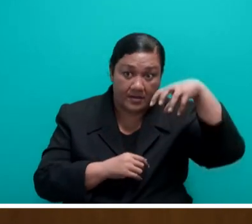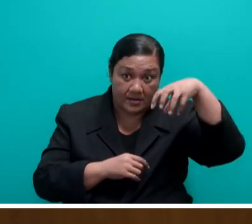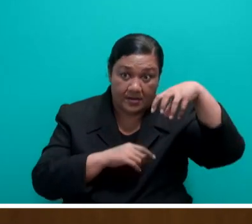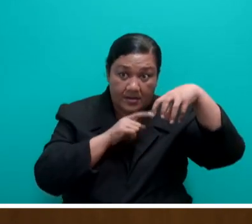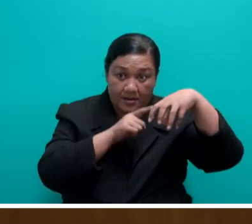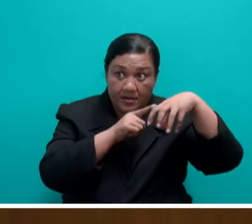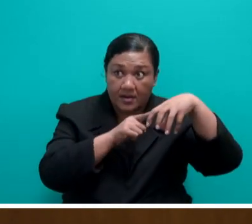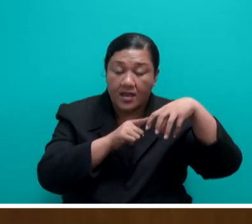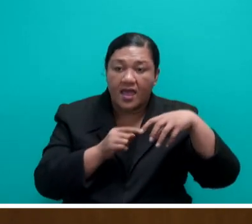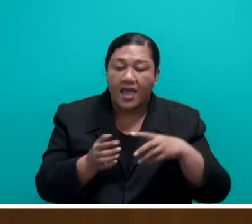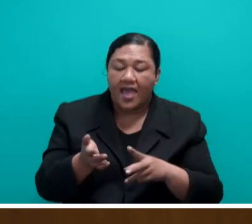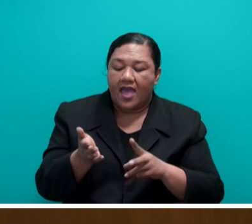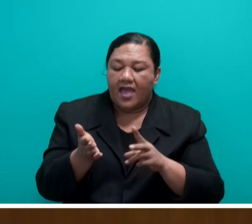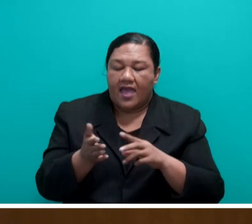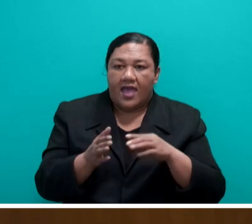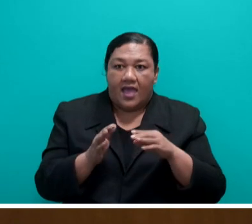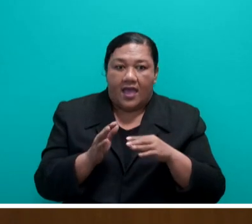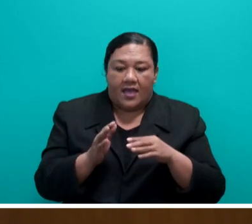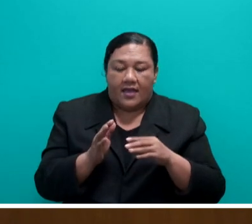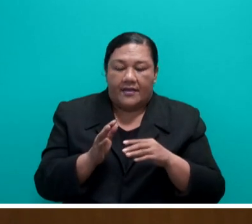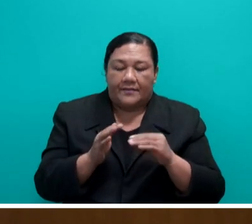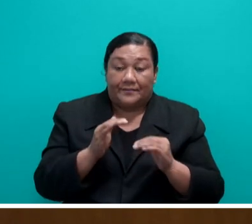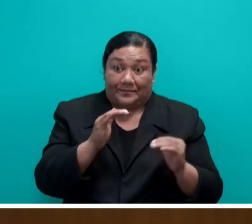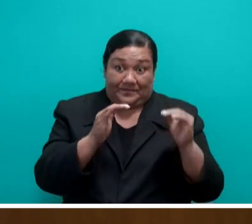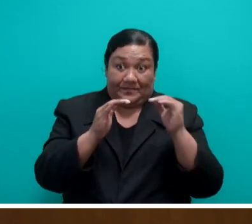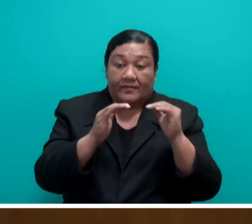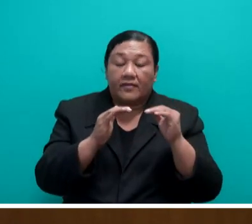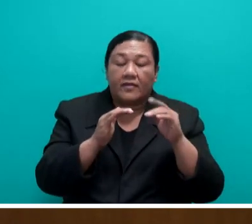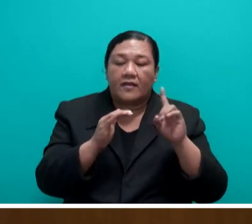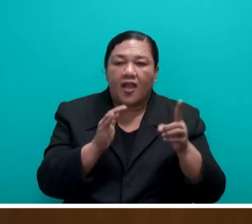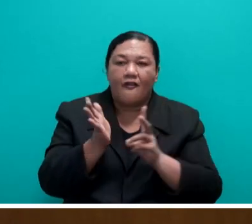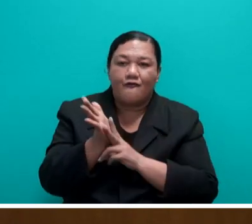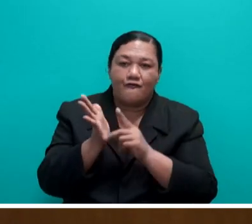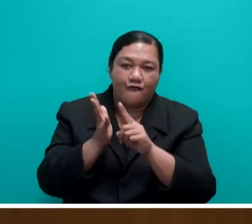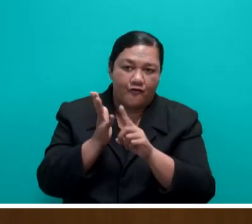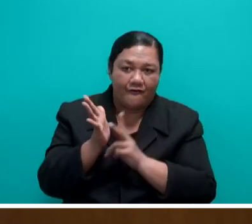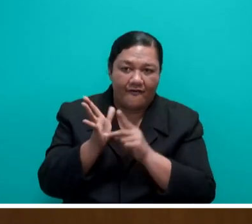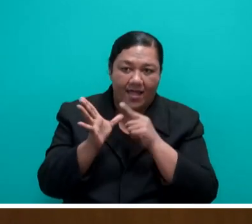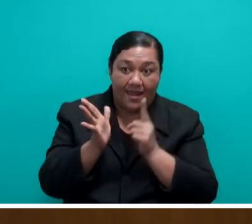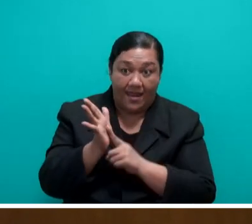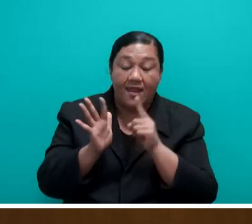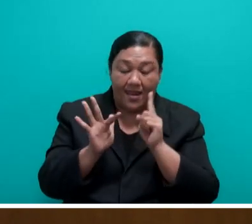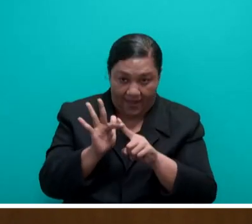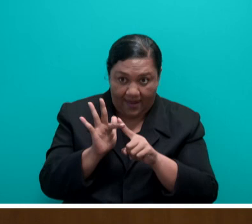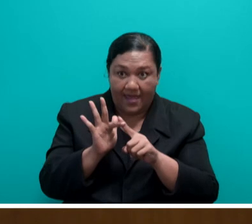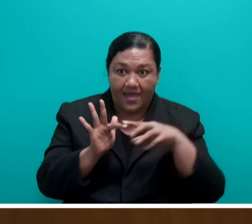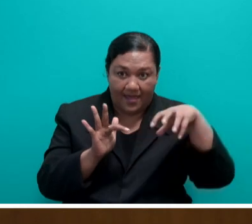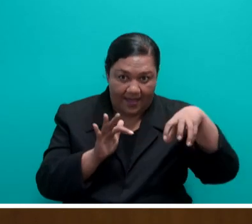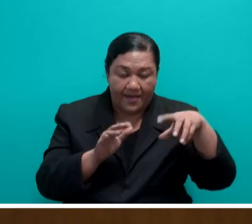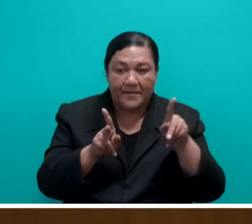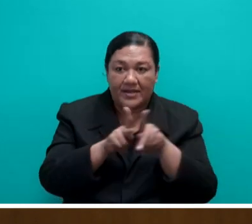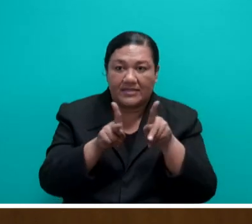Elevated Wu-Vale Partnership, which was a great initiative continued by the Fiji First